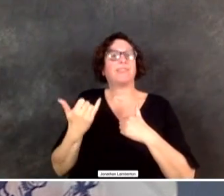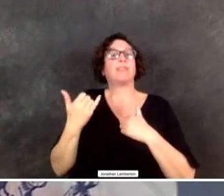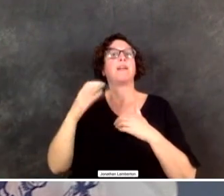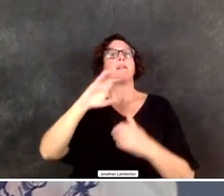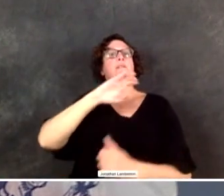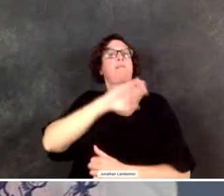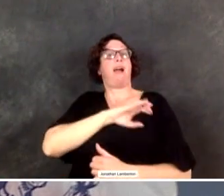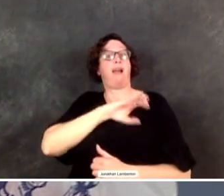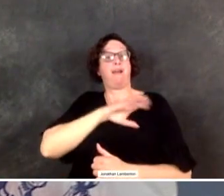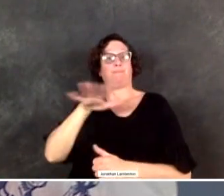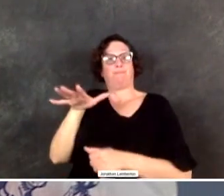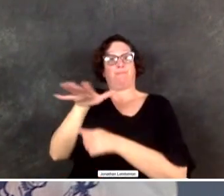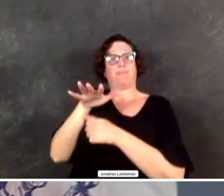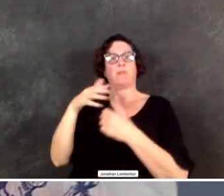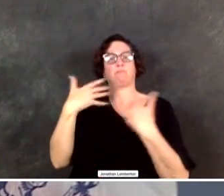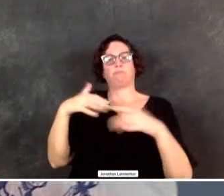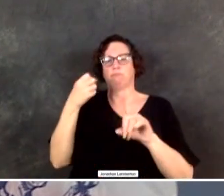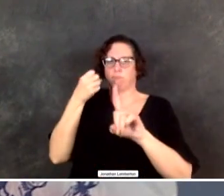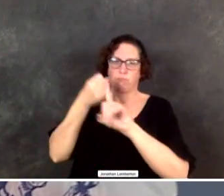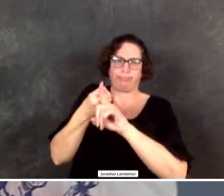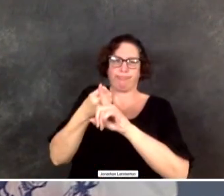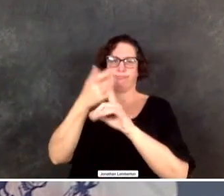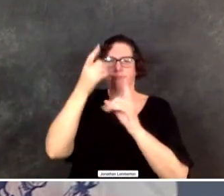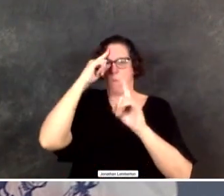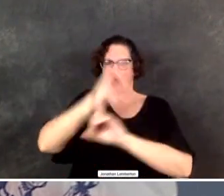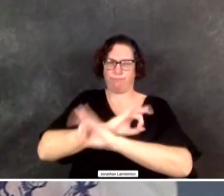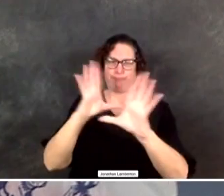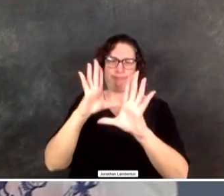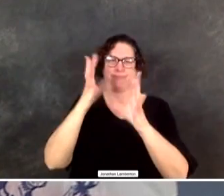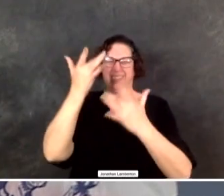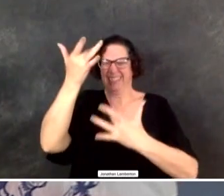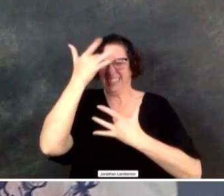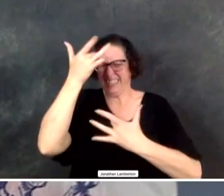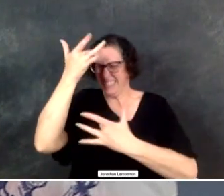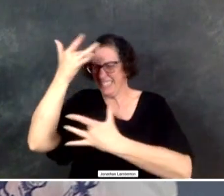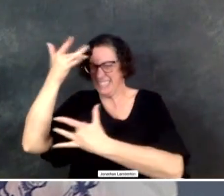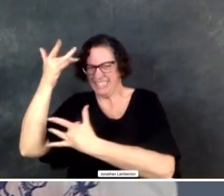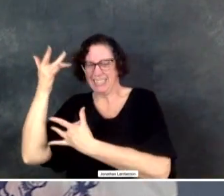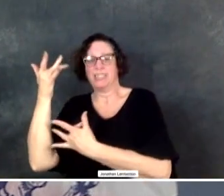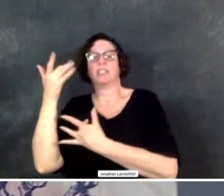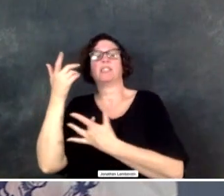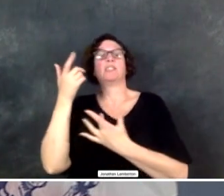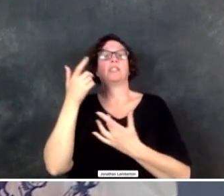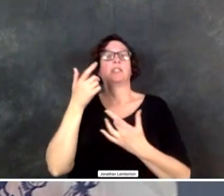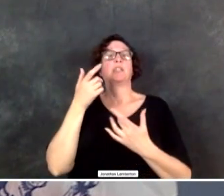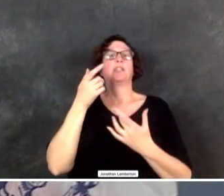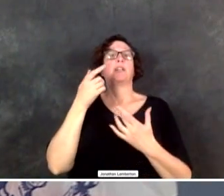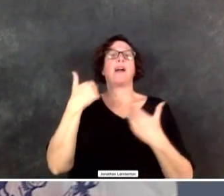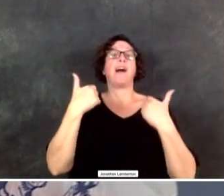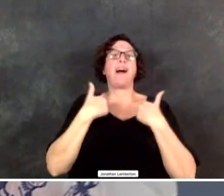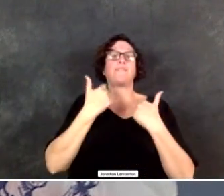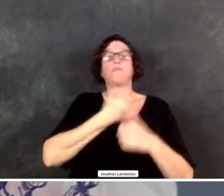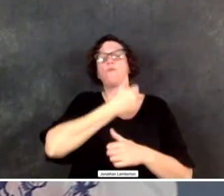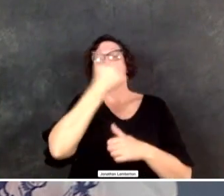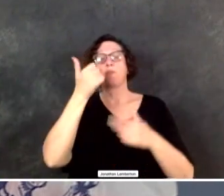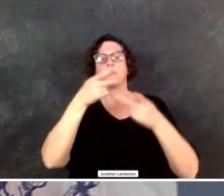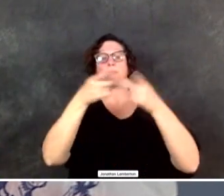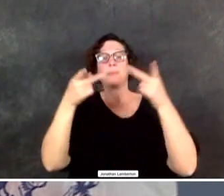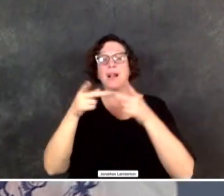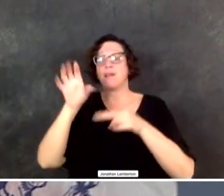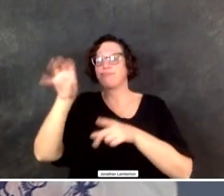about enforcement at grocery stores, supermarkets, pharmacies, all over the